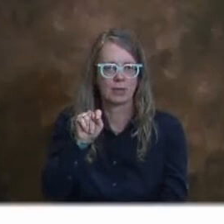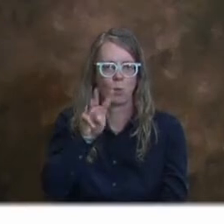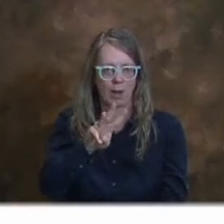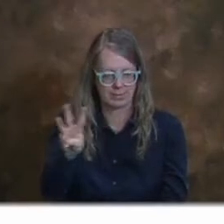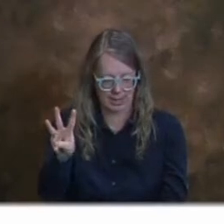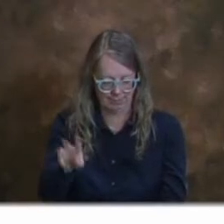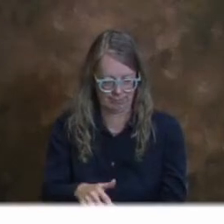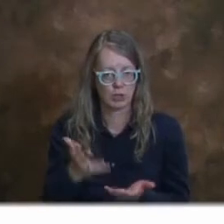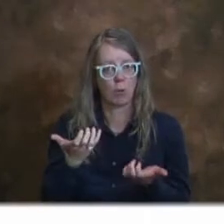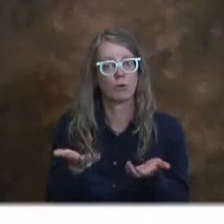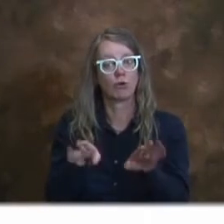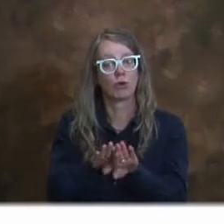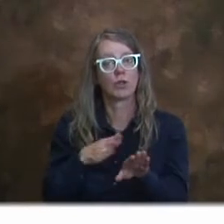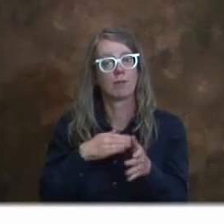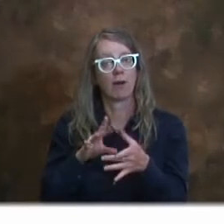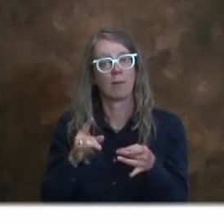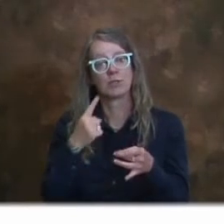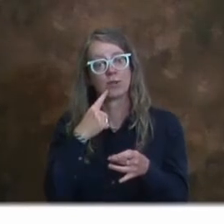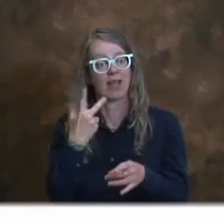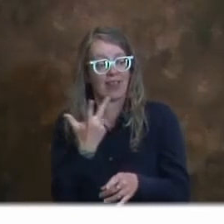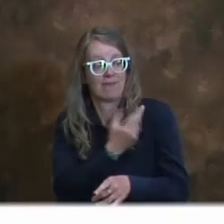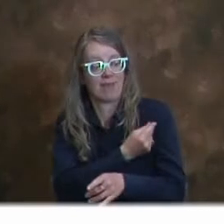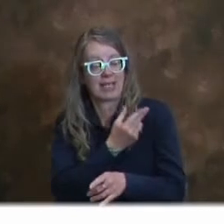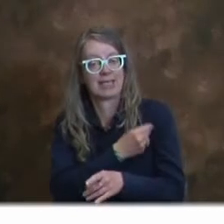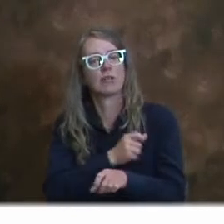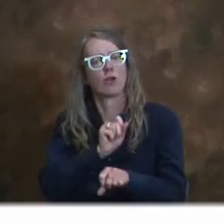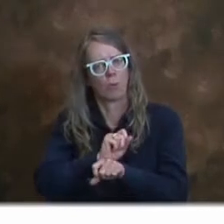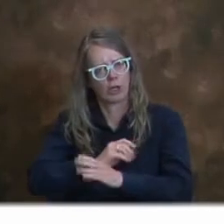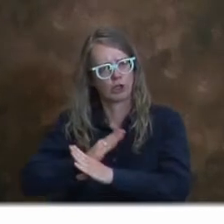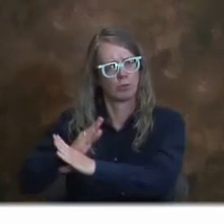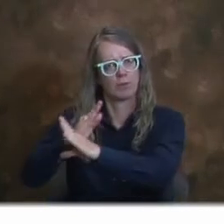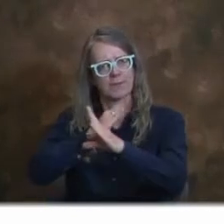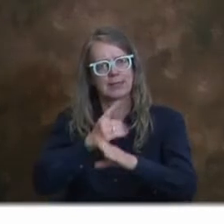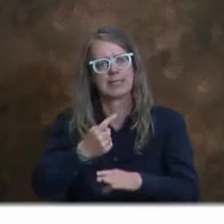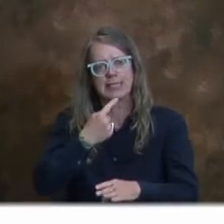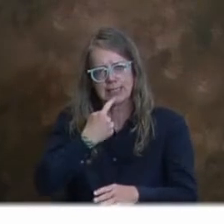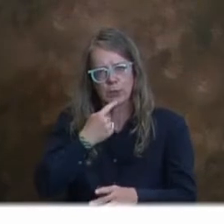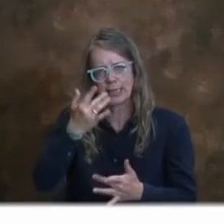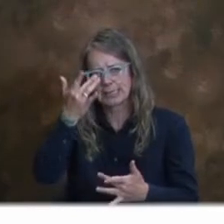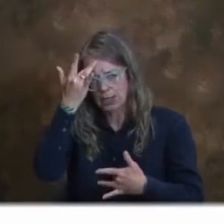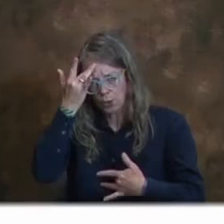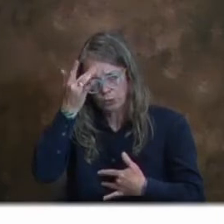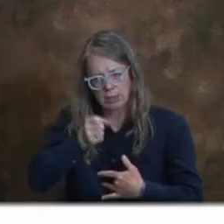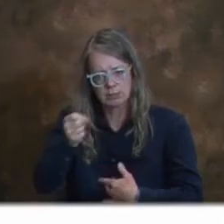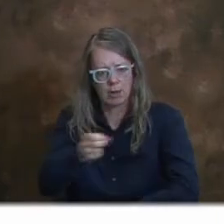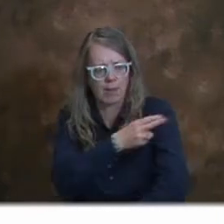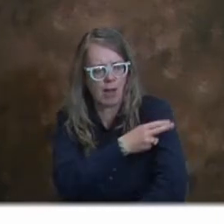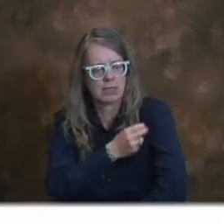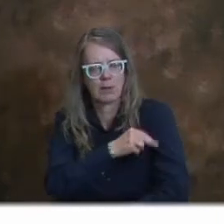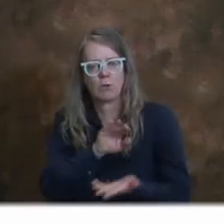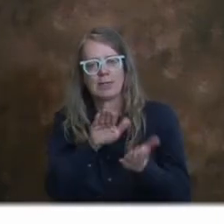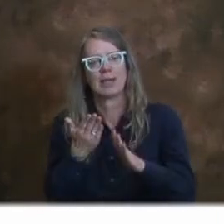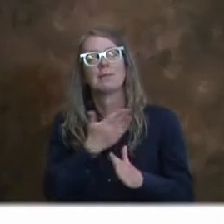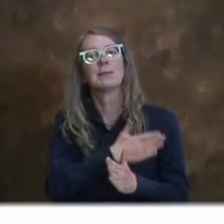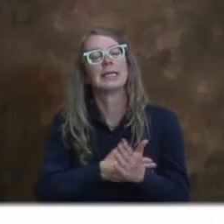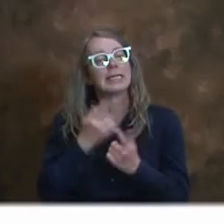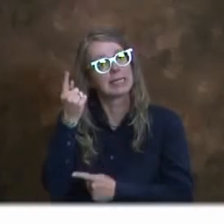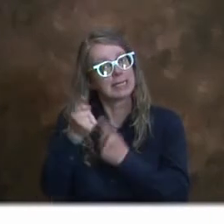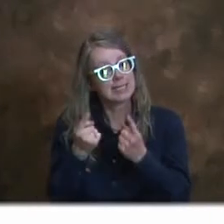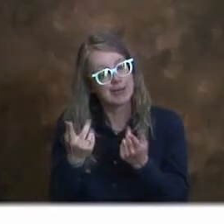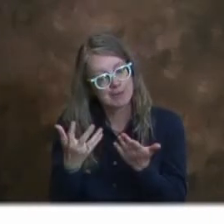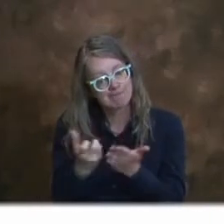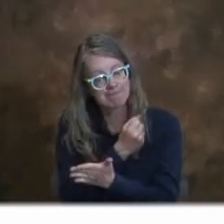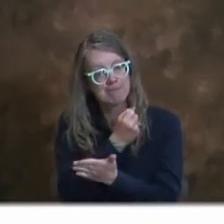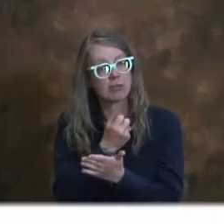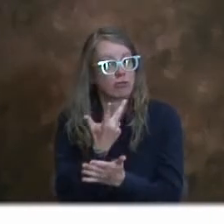saying vaccines are working to prevent severe illness, hospitalizations, and death. Please consider getting the dose that you are missing today, whether that's